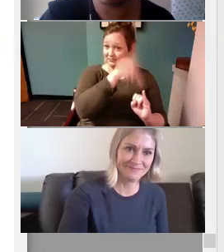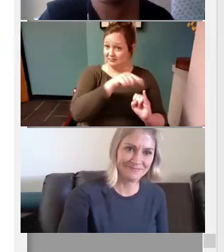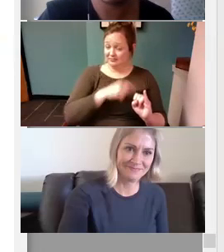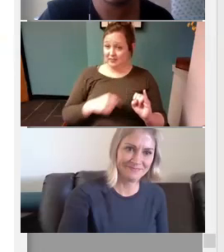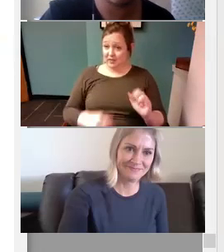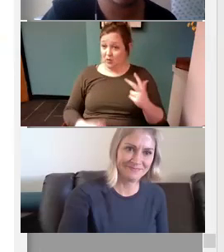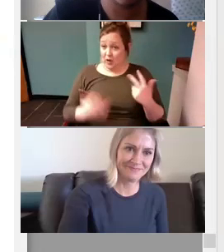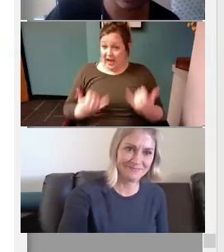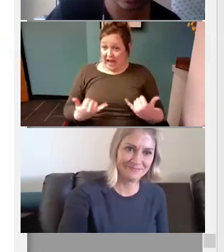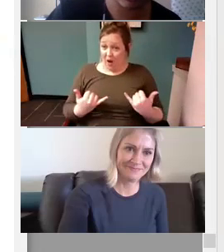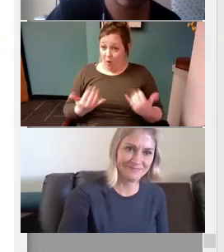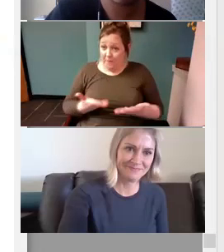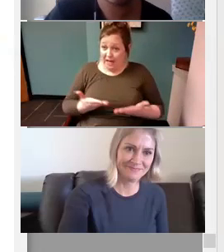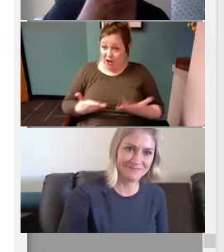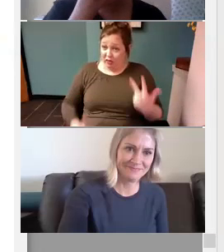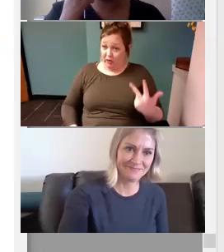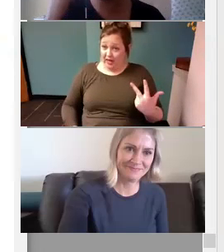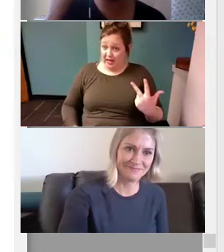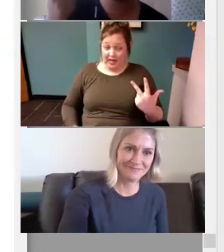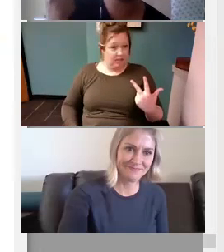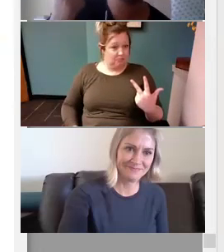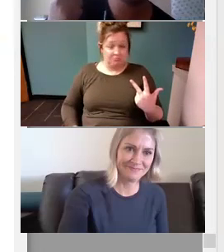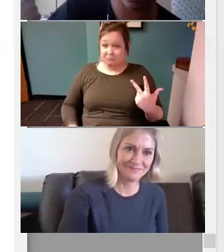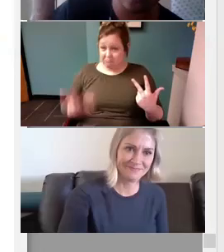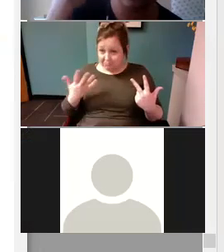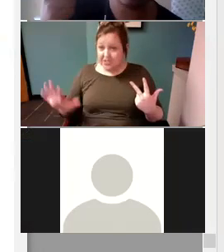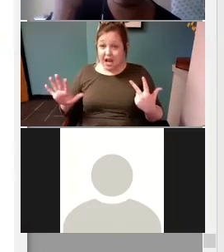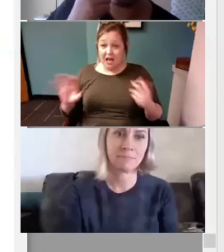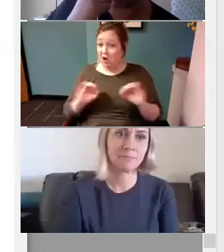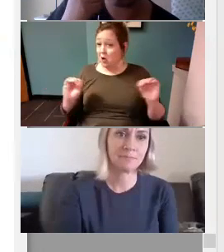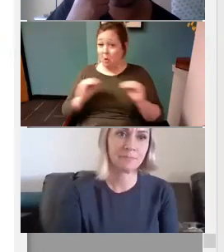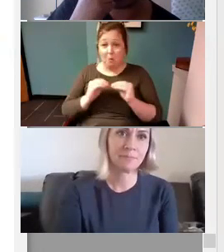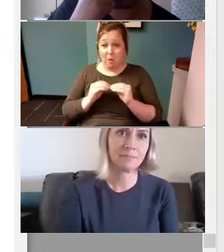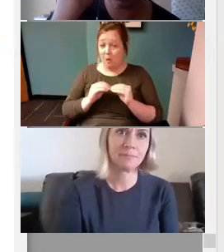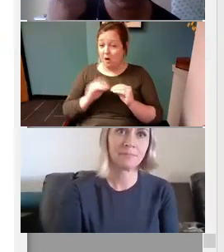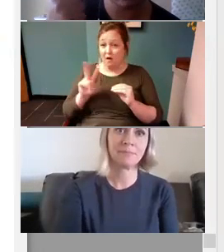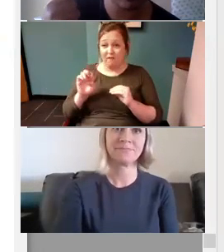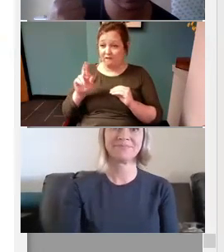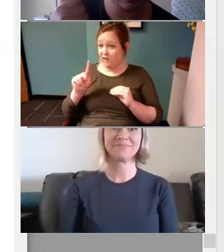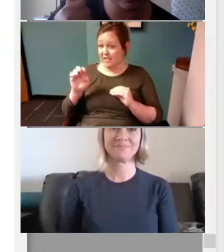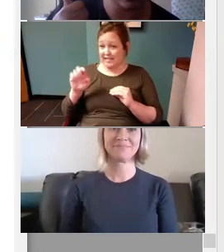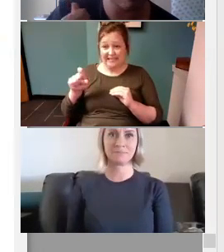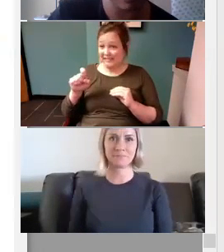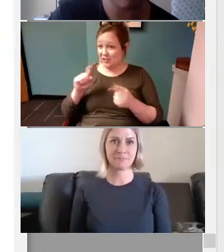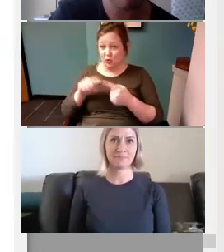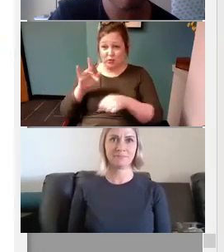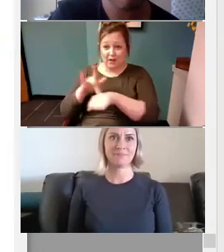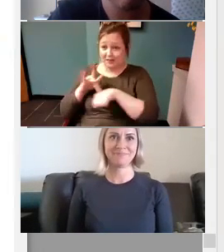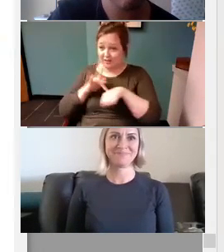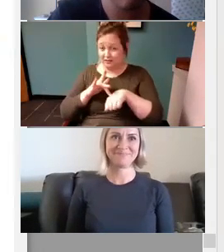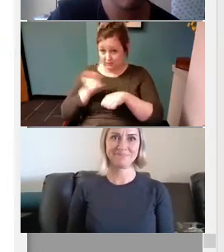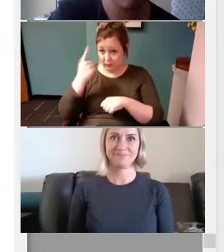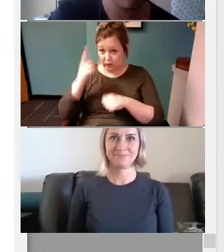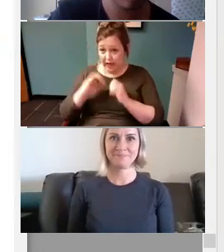vertices available in this entire list. So does everyone understand how we explored it using DFS in this example?